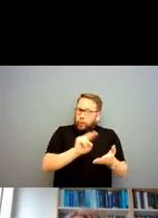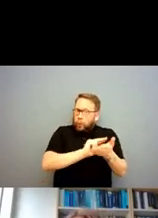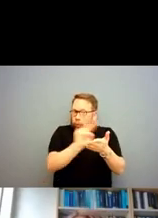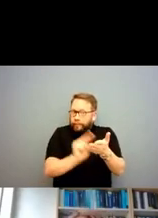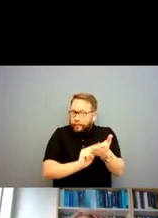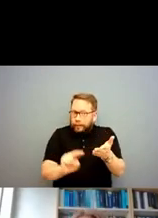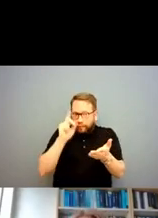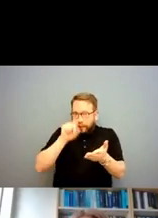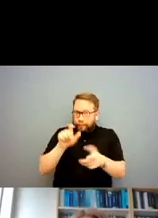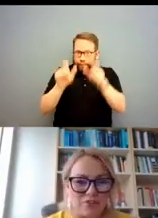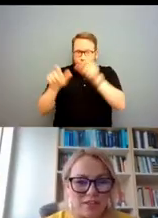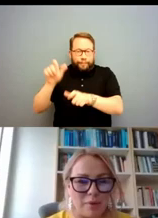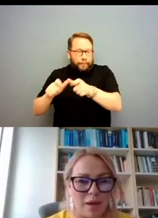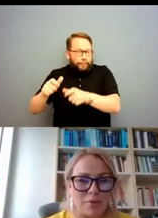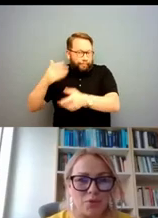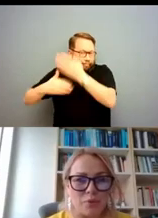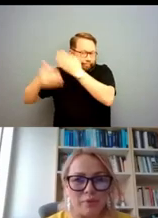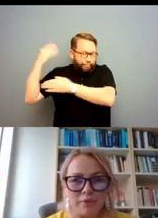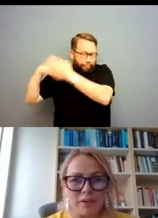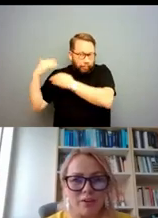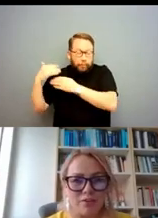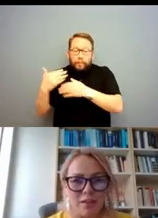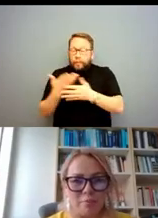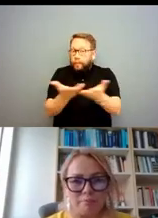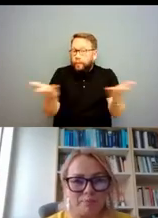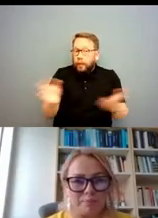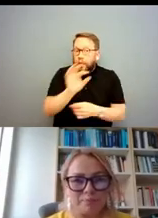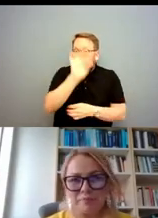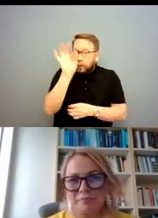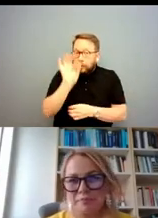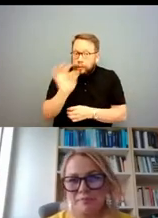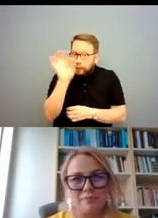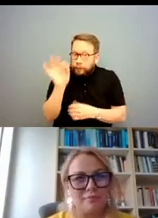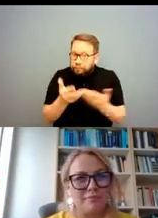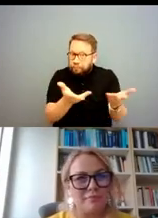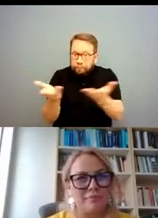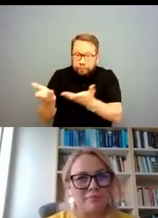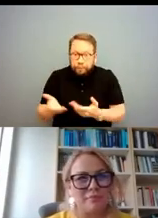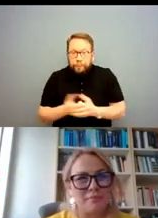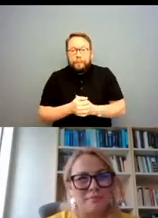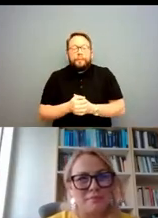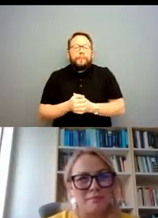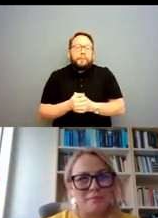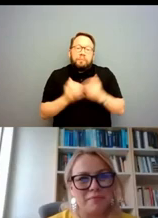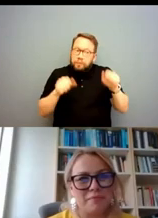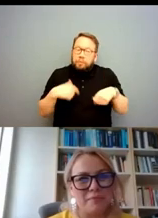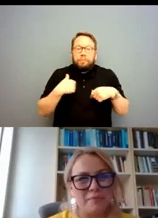say. So if you have any questions, I'll be happy to answer them. Thank you so